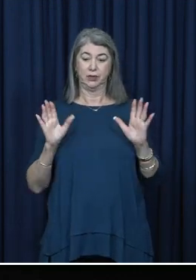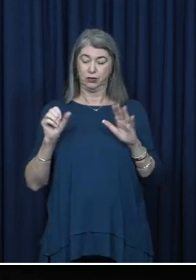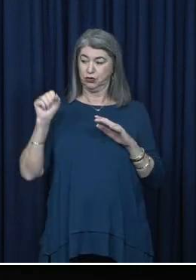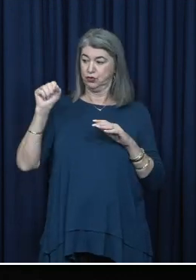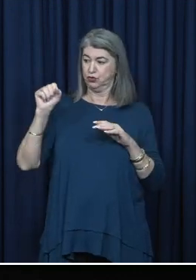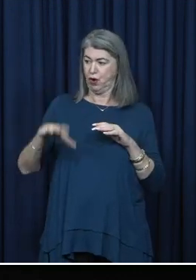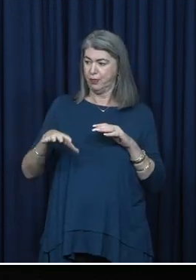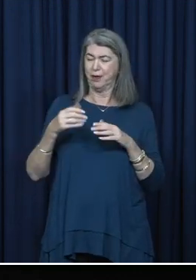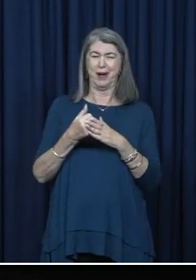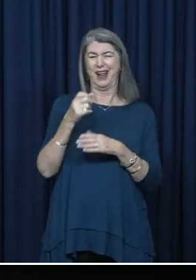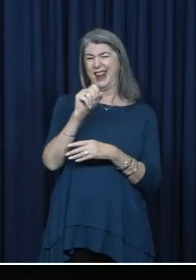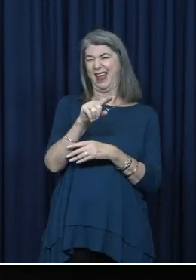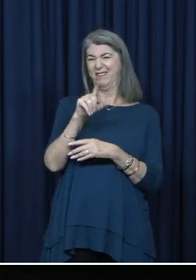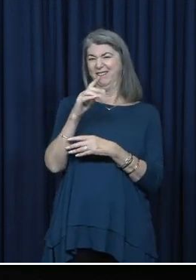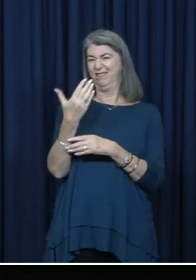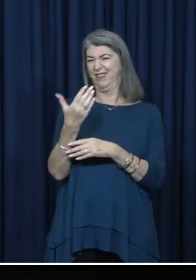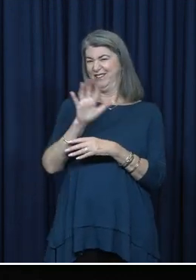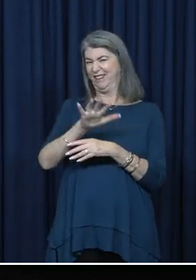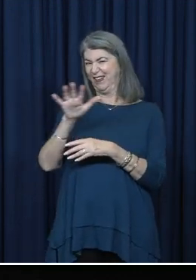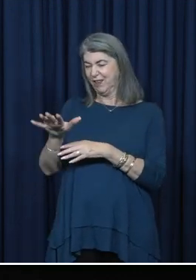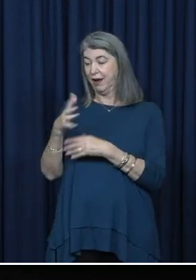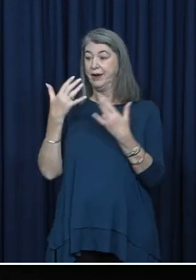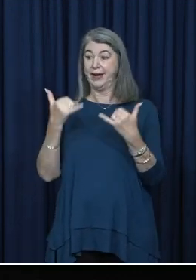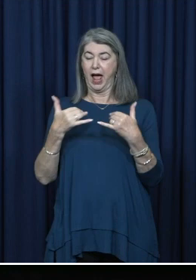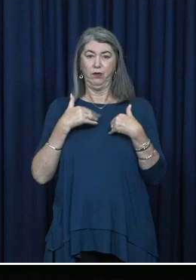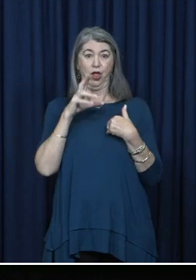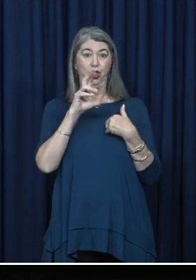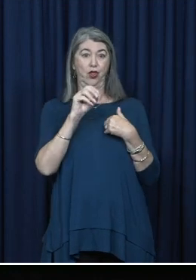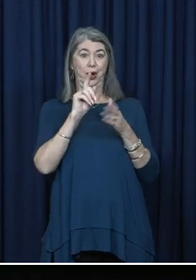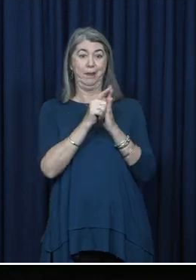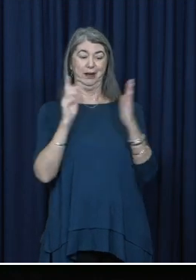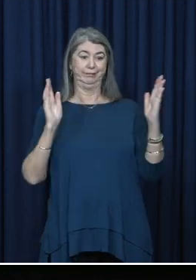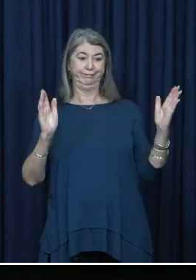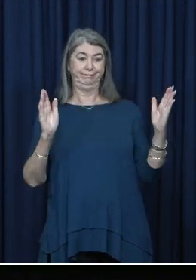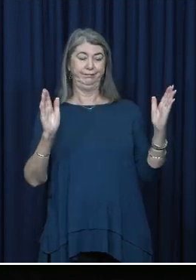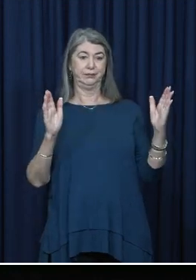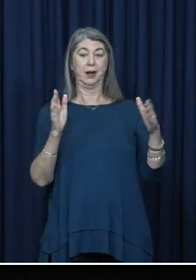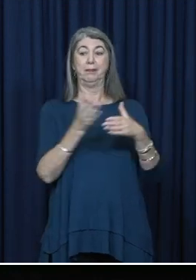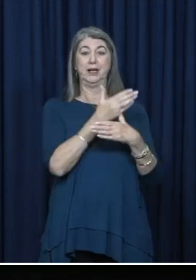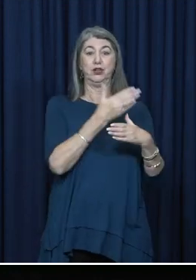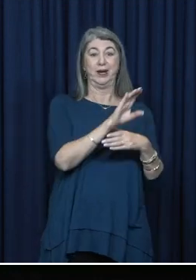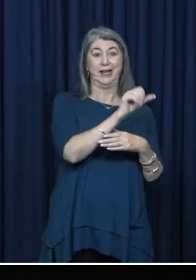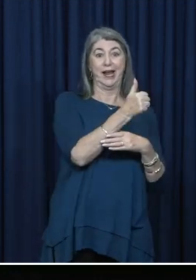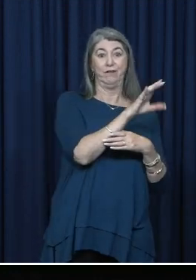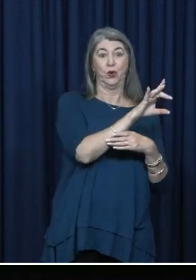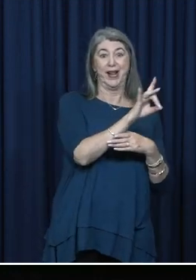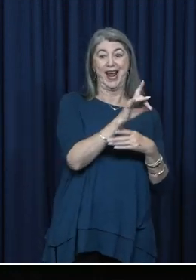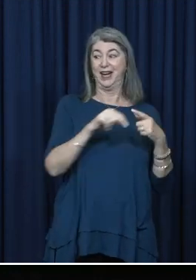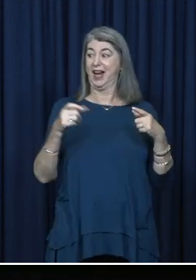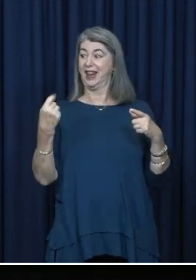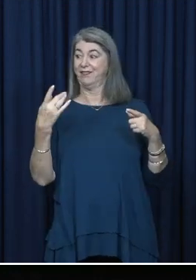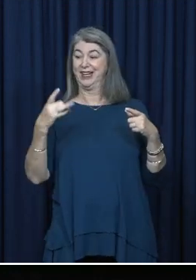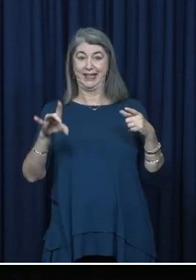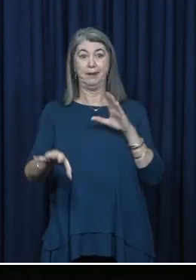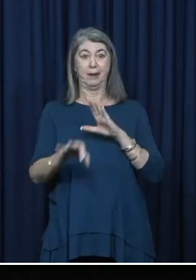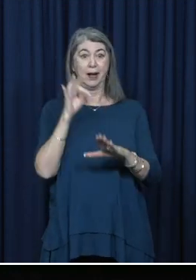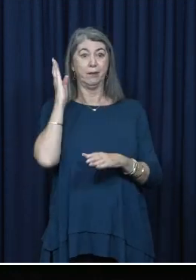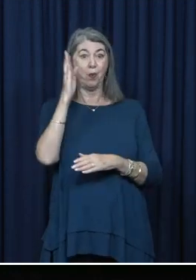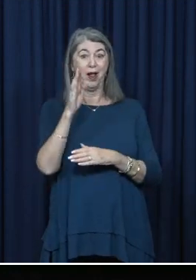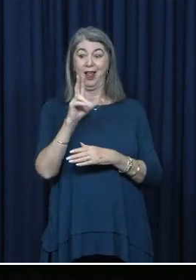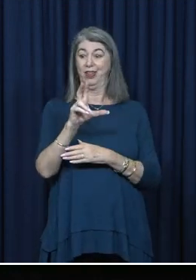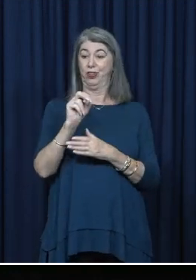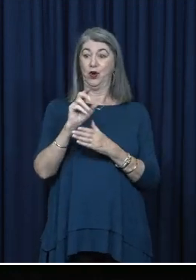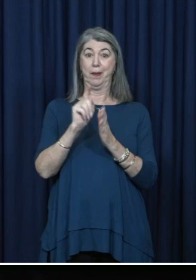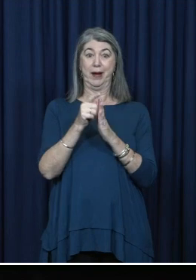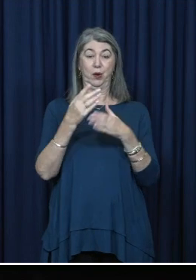least by 11:55. I'm now going to have a 30-minute window that's going to pick me up between 10:48 and 11:18. The 30-minute